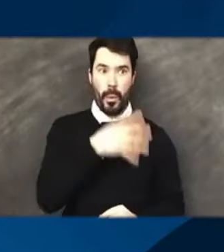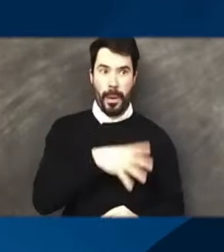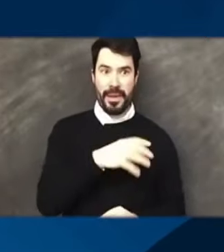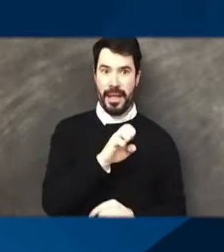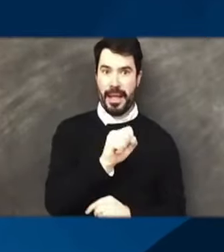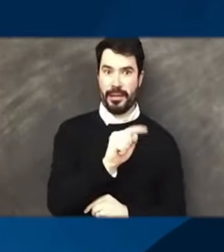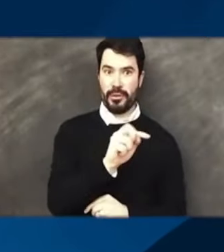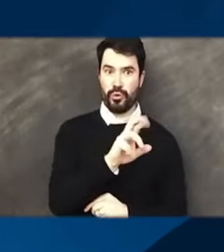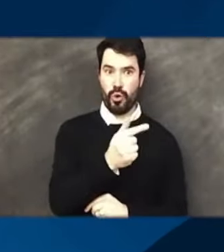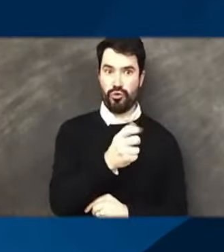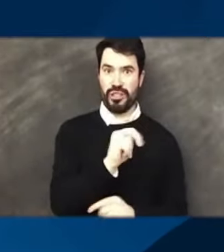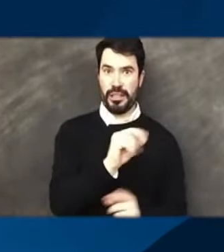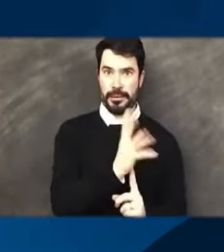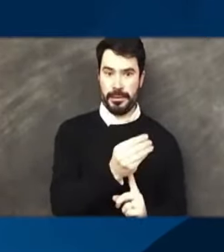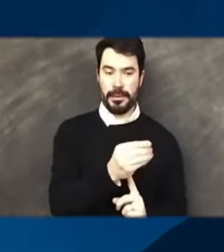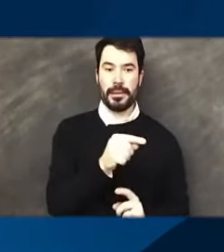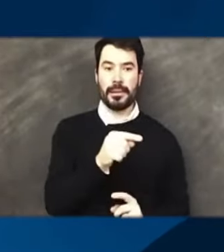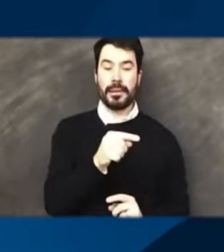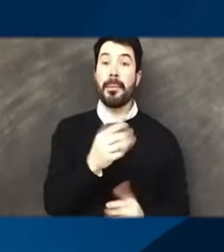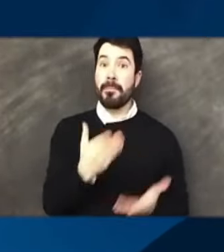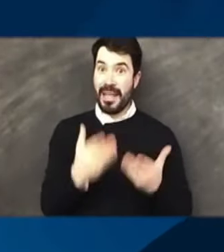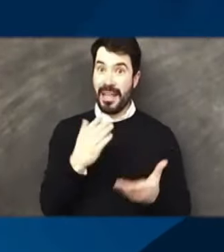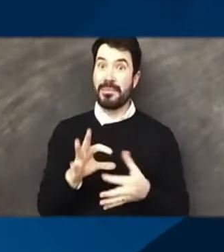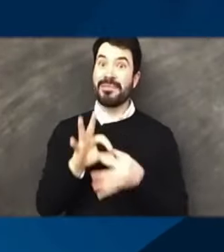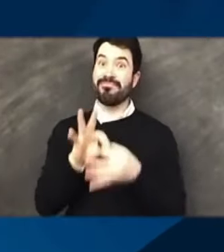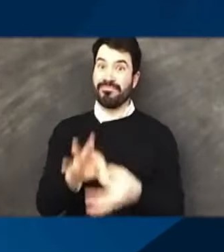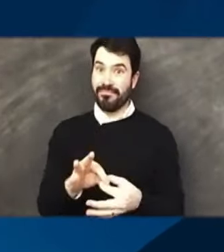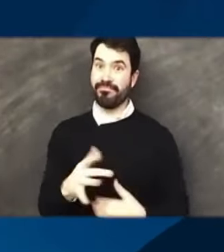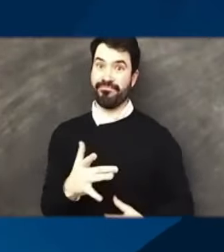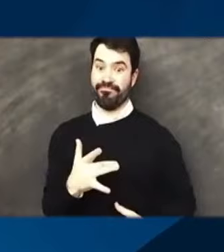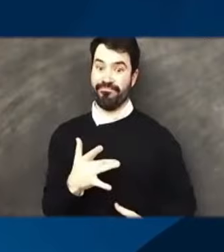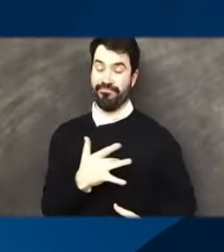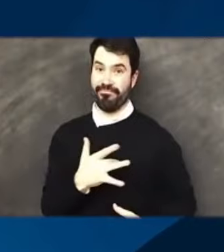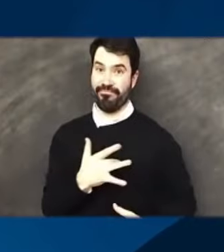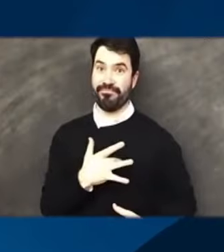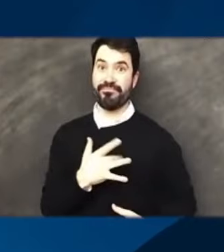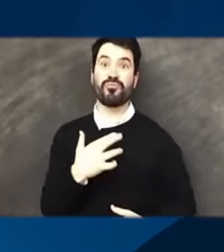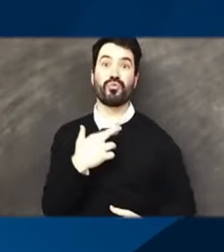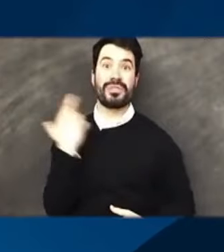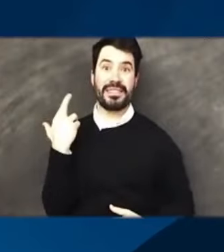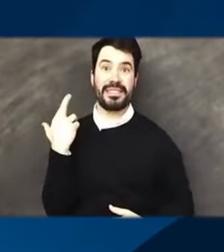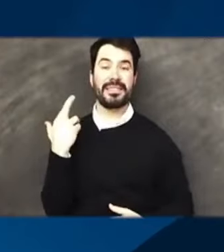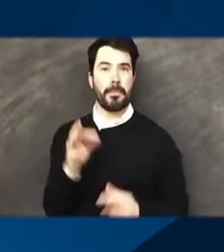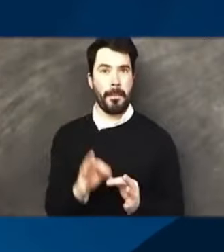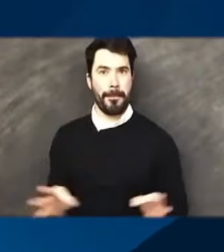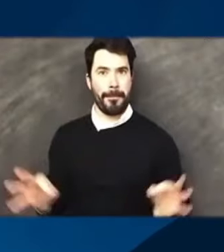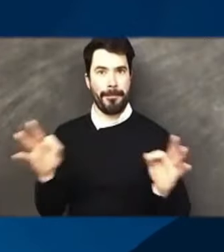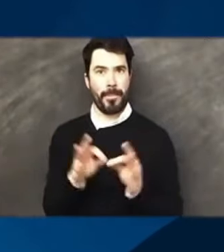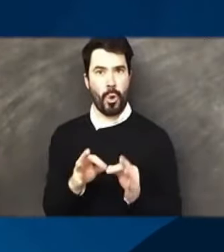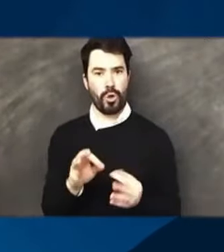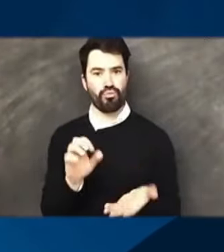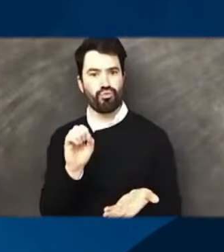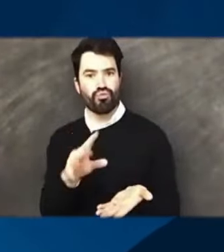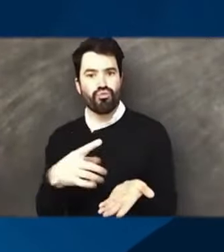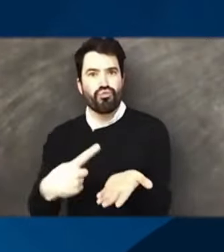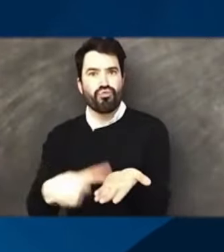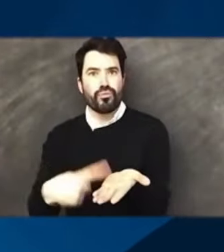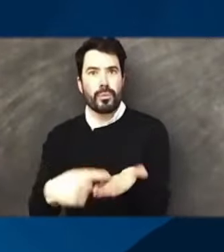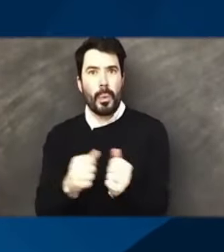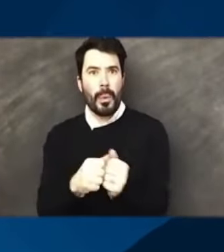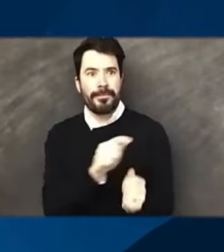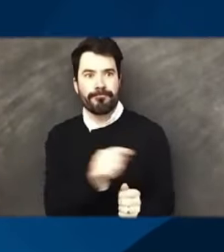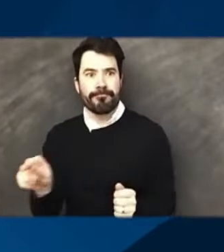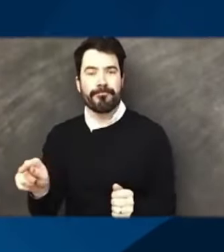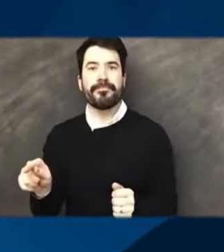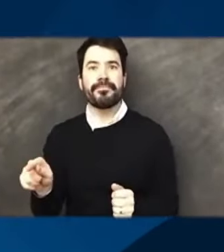to cardiovascular risks that I think need to be discussed with those individuals, and that they need to be